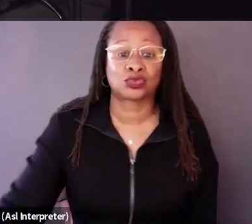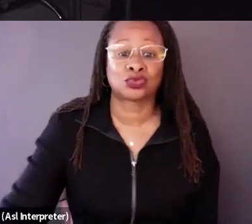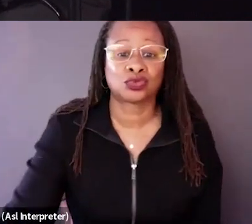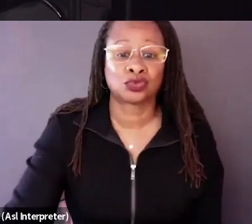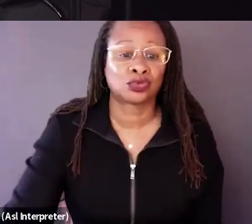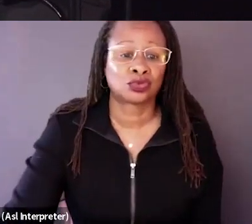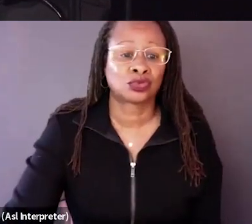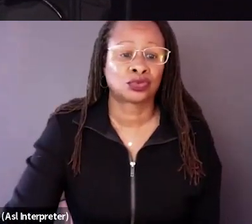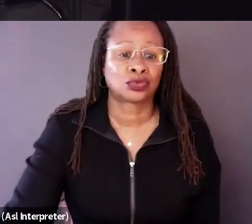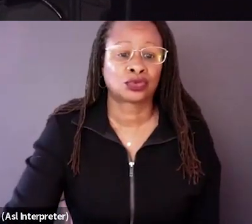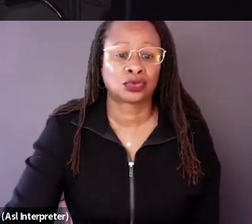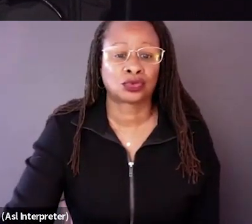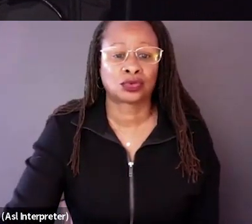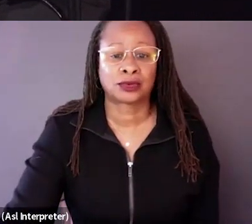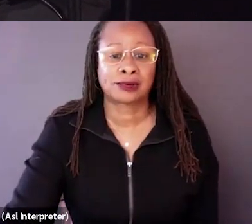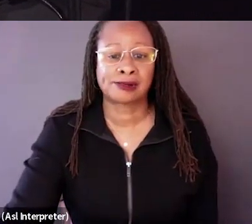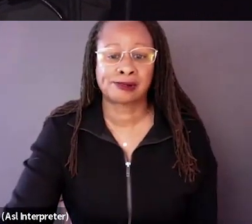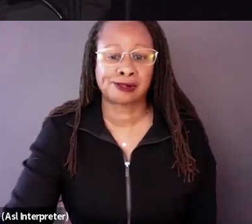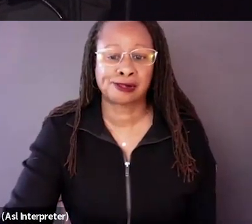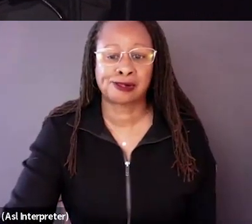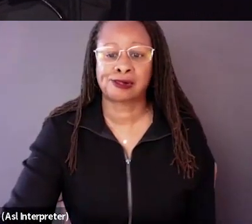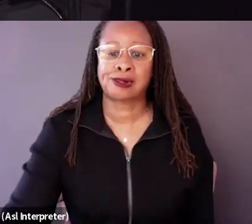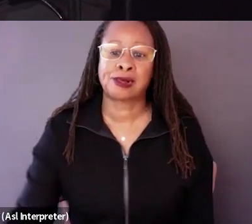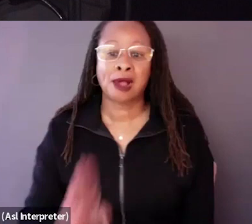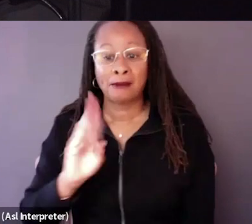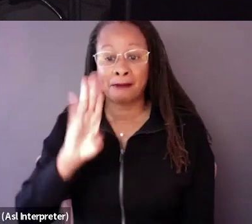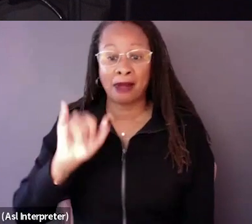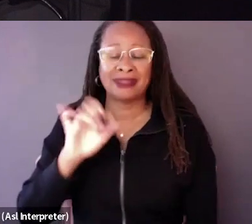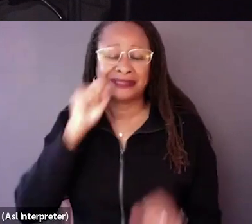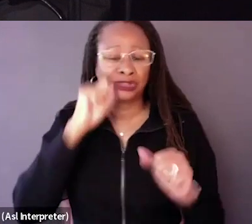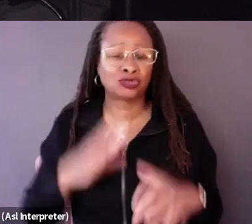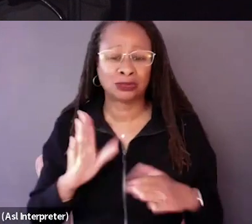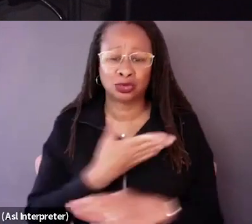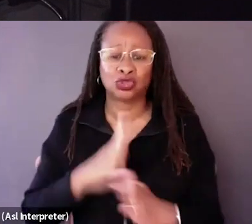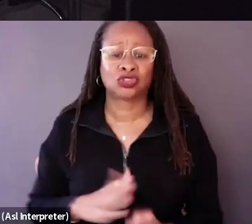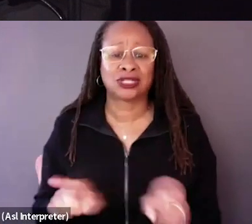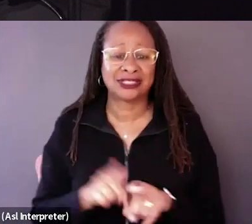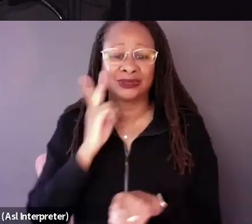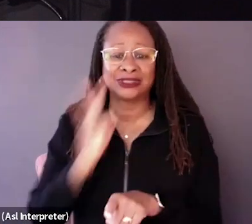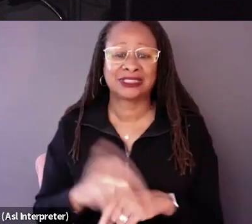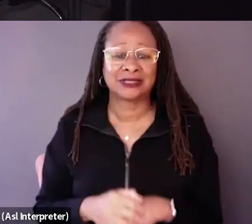So Bobby, he's an incredible musician, as you see. He's like